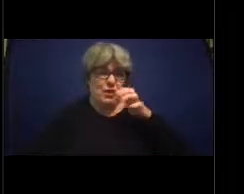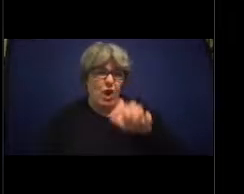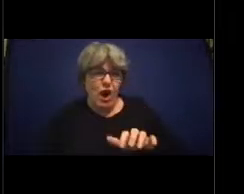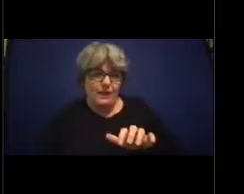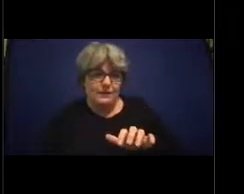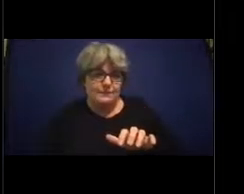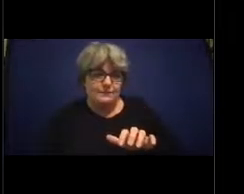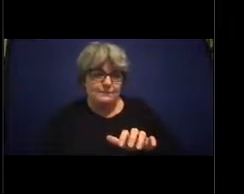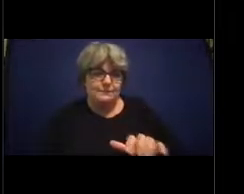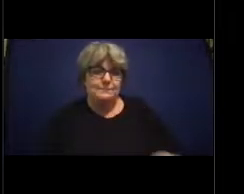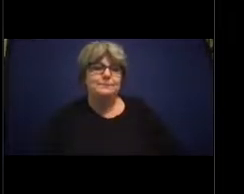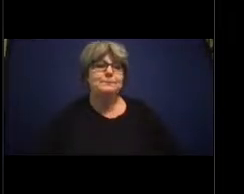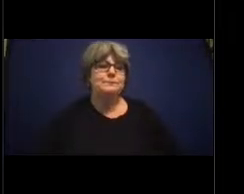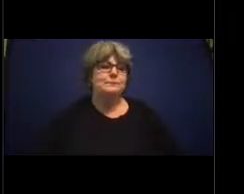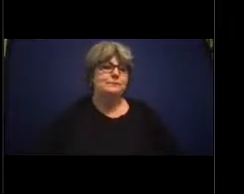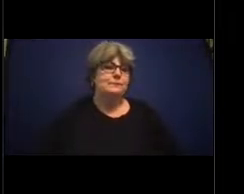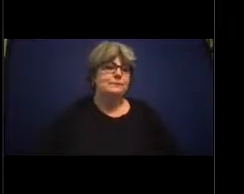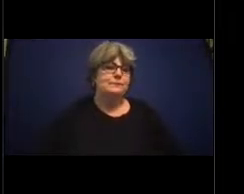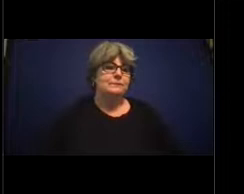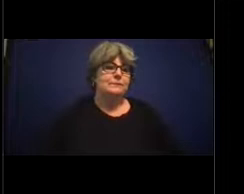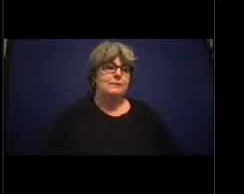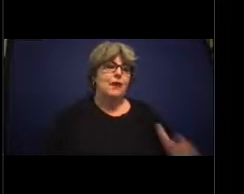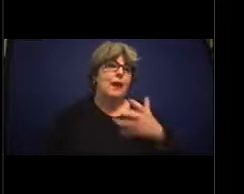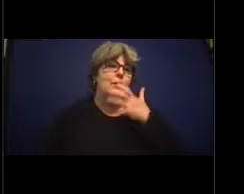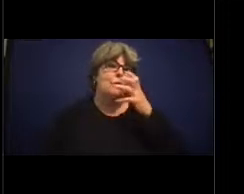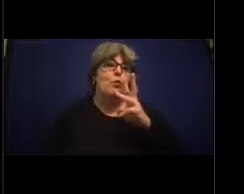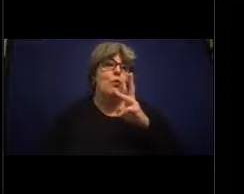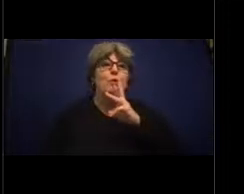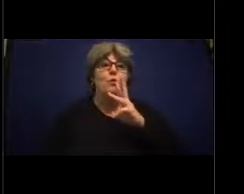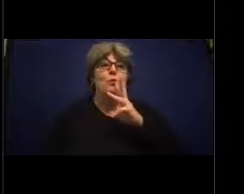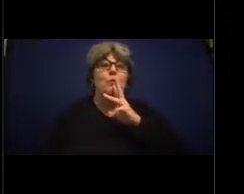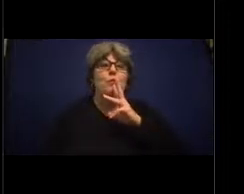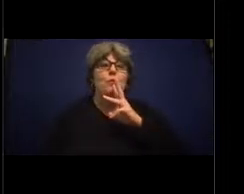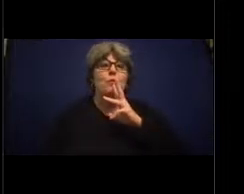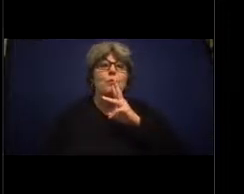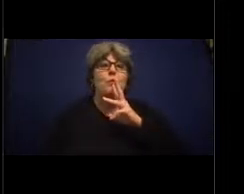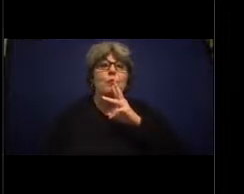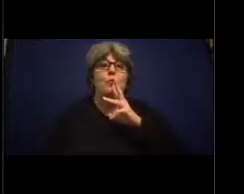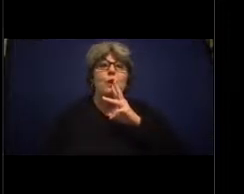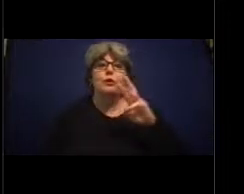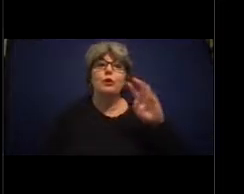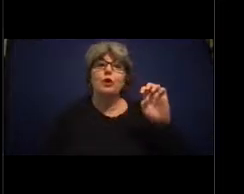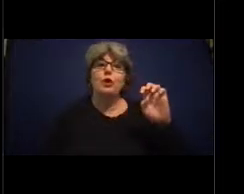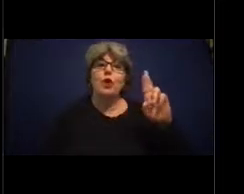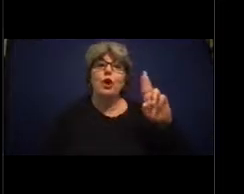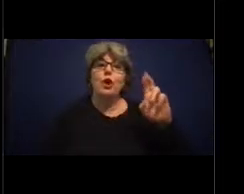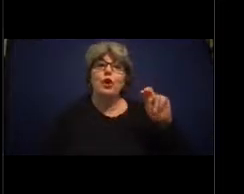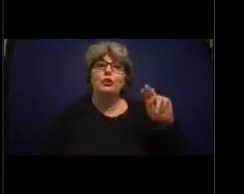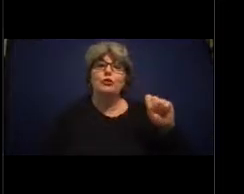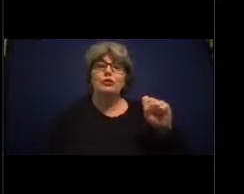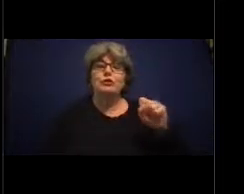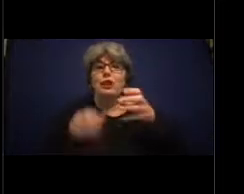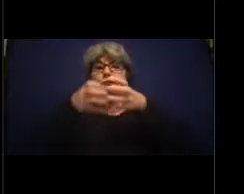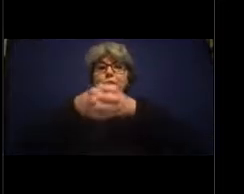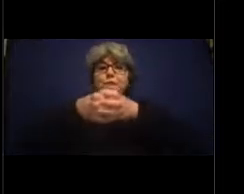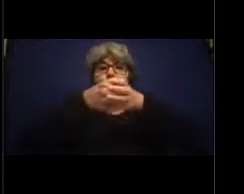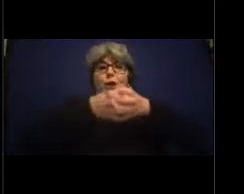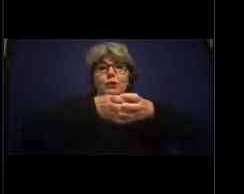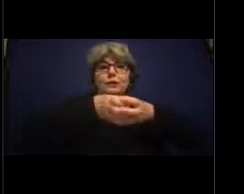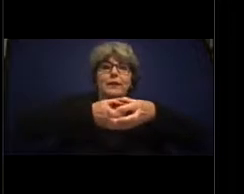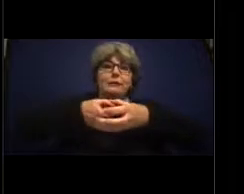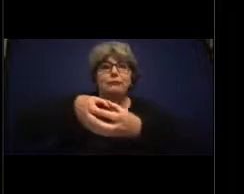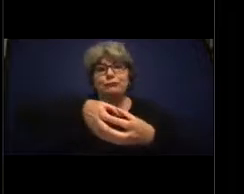because the super warm water caused a boom in the urchin population. So the urchins look like spiky little balls, and they roll across the bottom